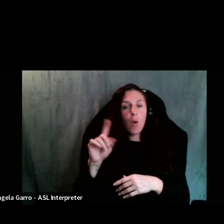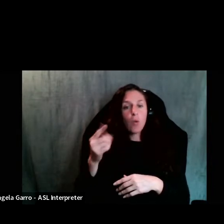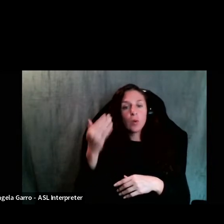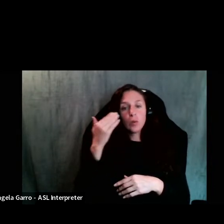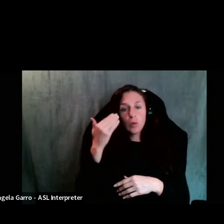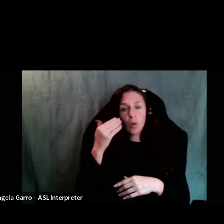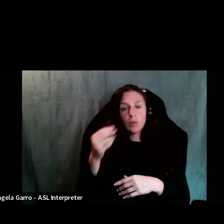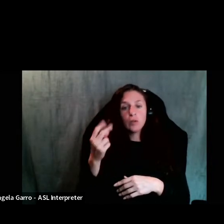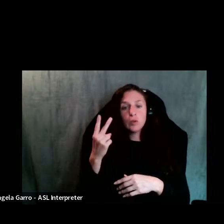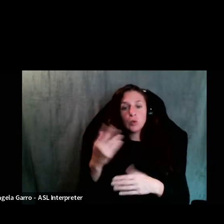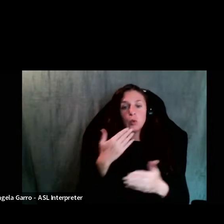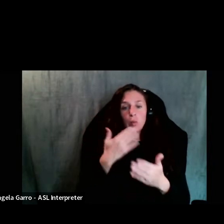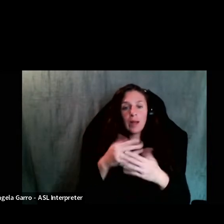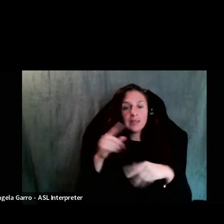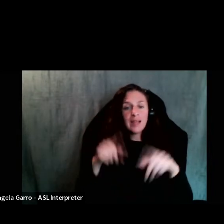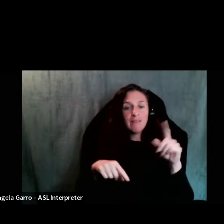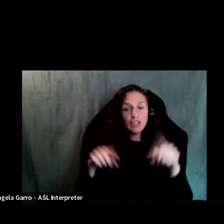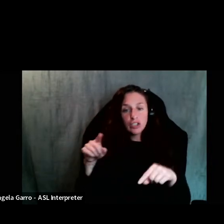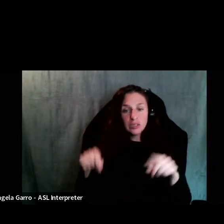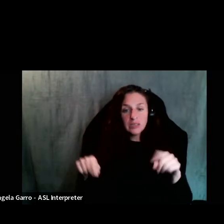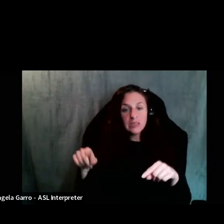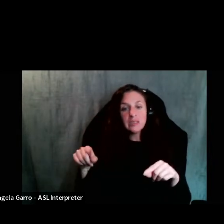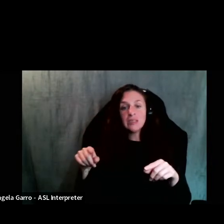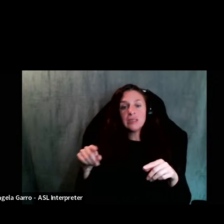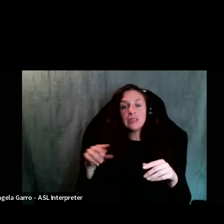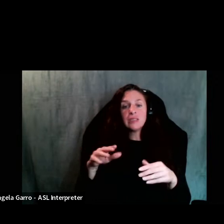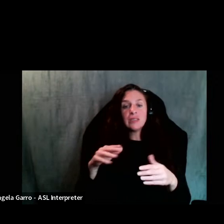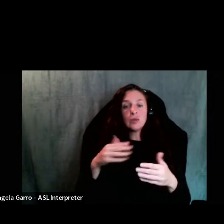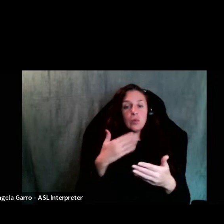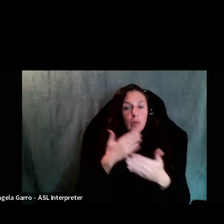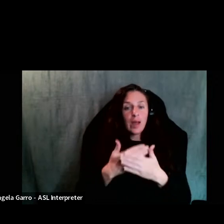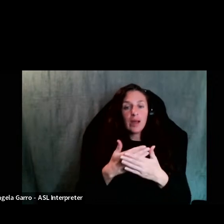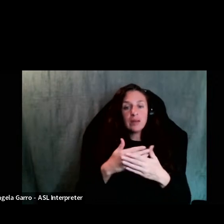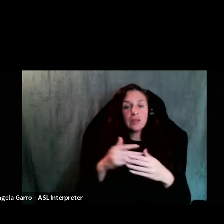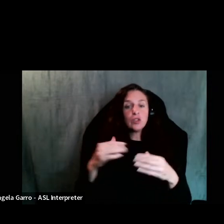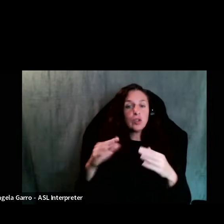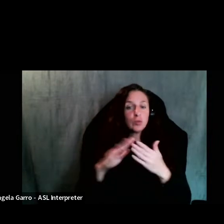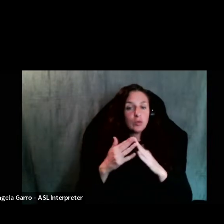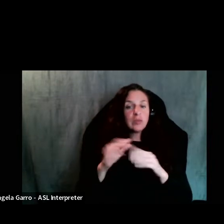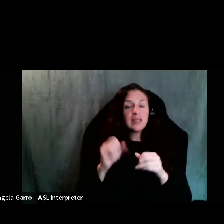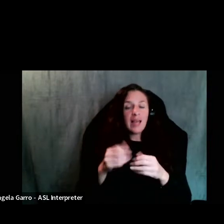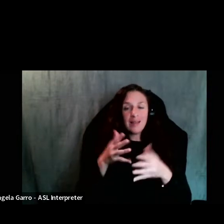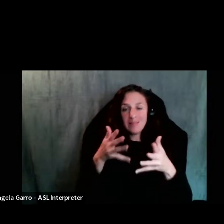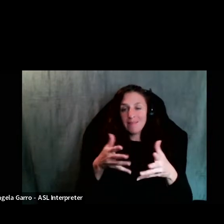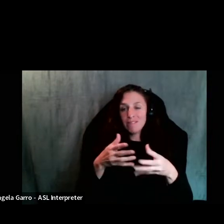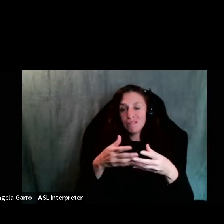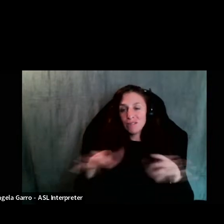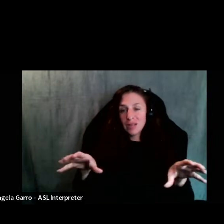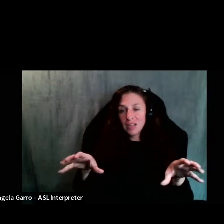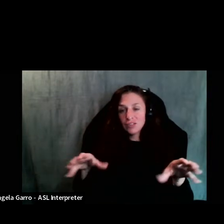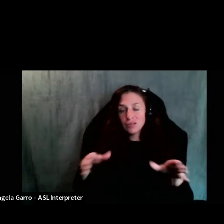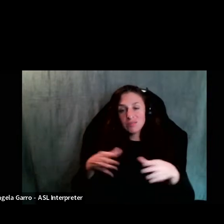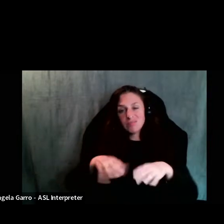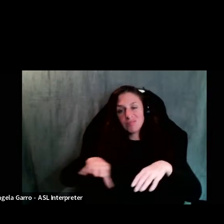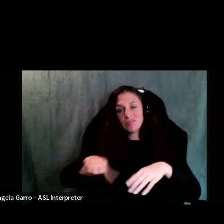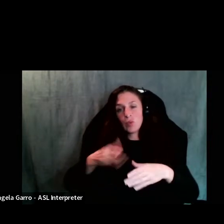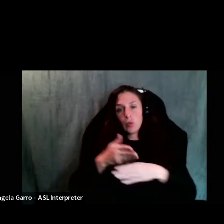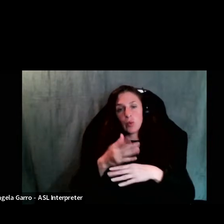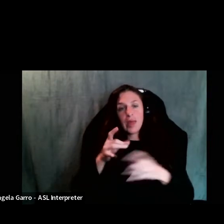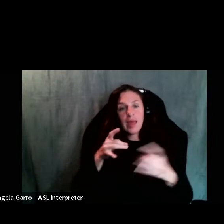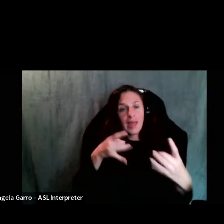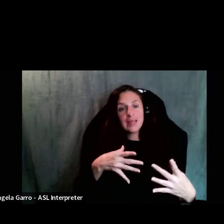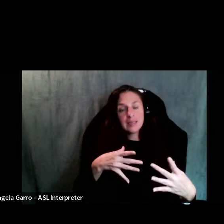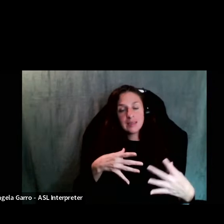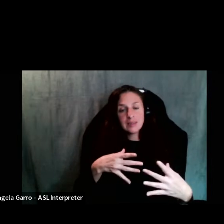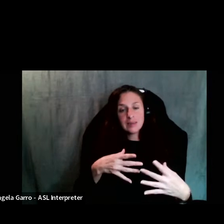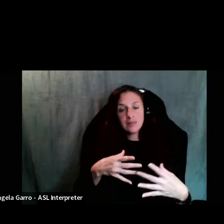and communities can be left fractured and divided through hate. Ultimately, it leaves our children unable to make the most of